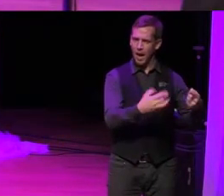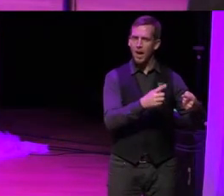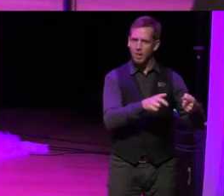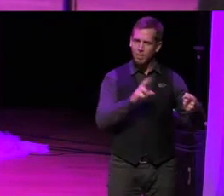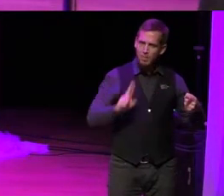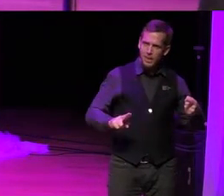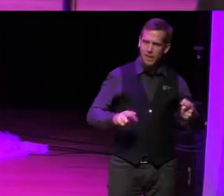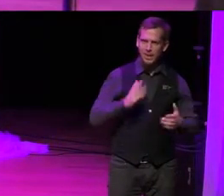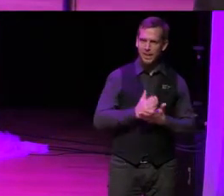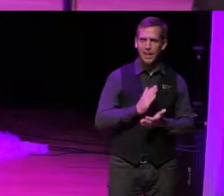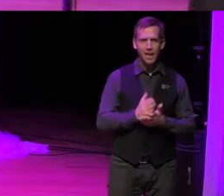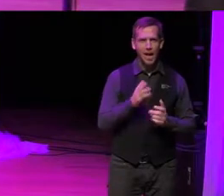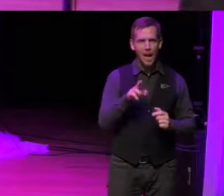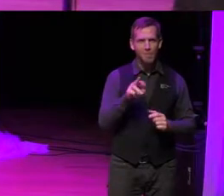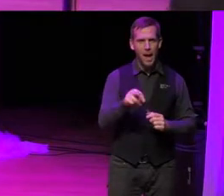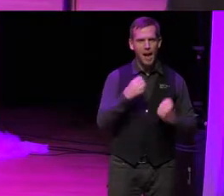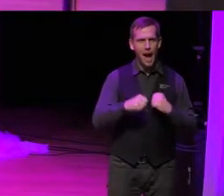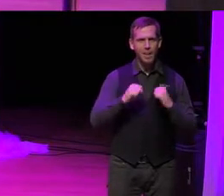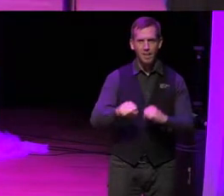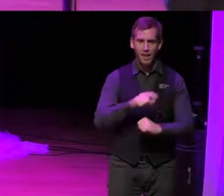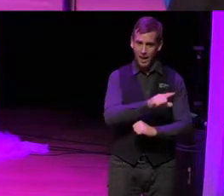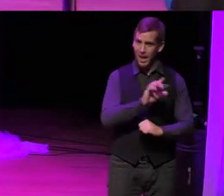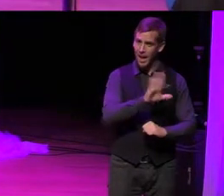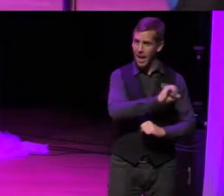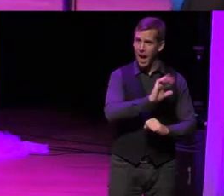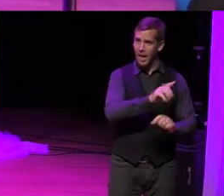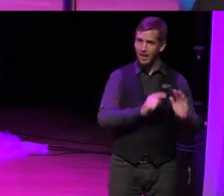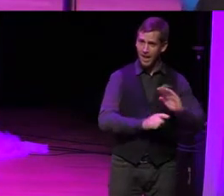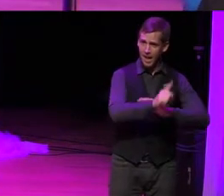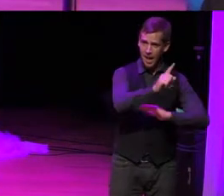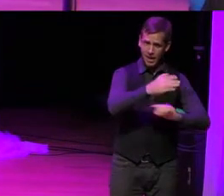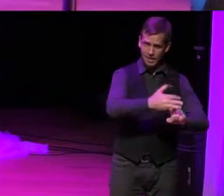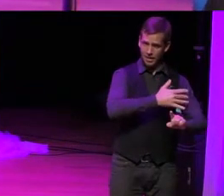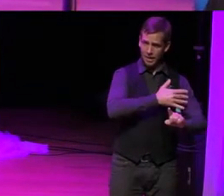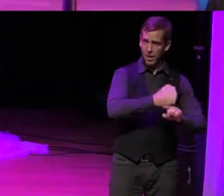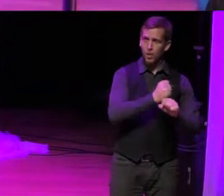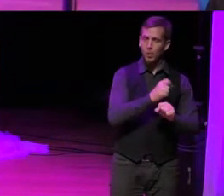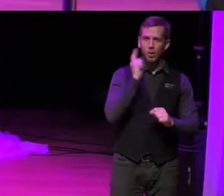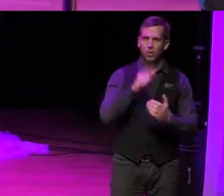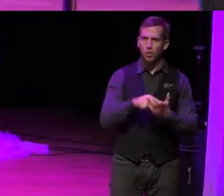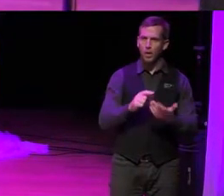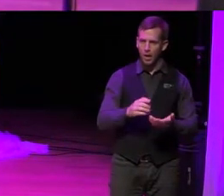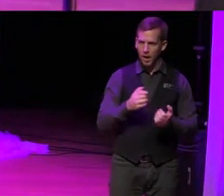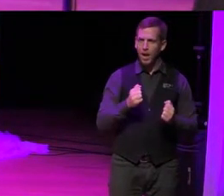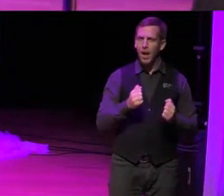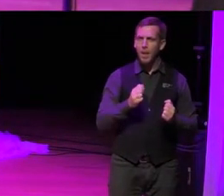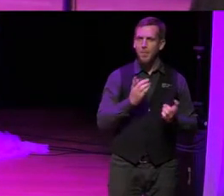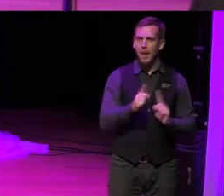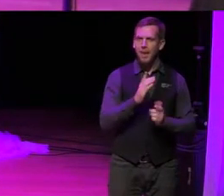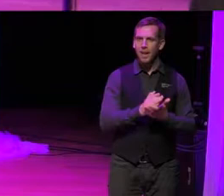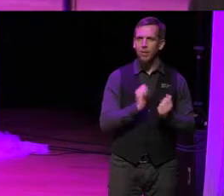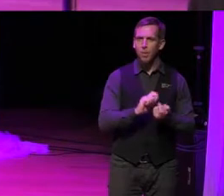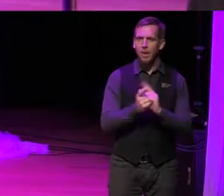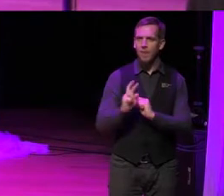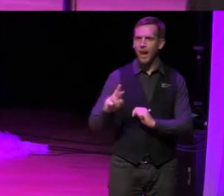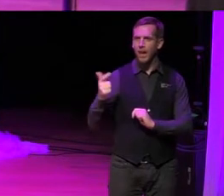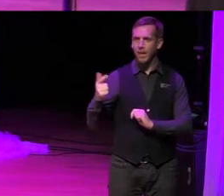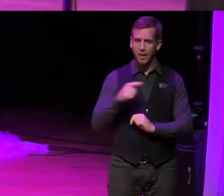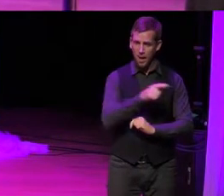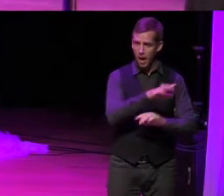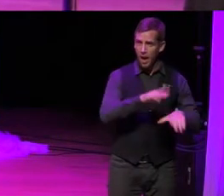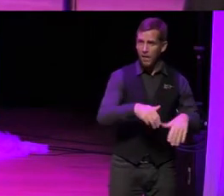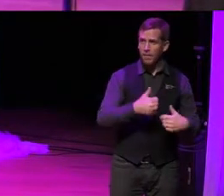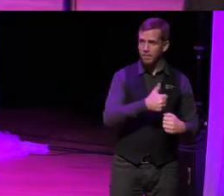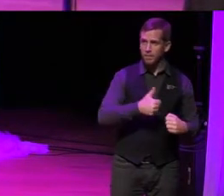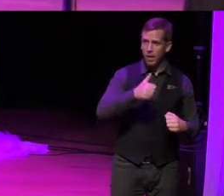human rights activist. He has spent his whole career working for the implementation of human rights. Morten has been the director of the European